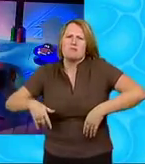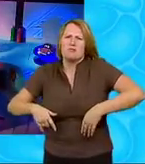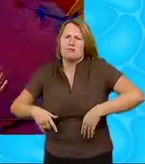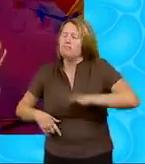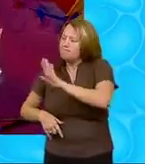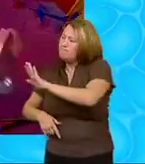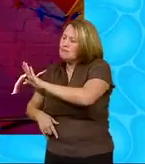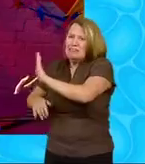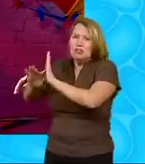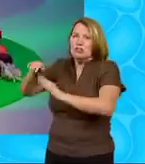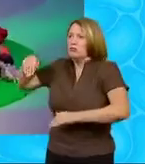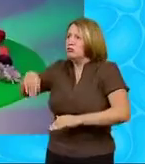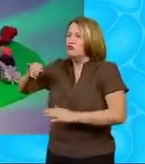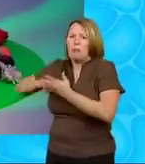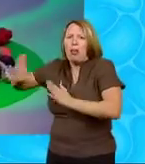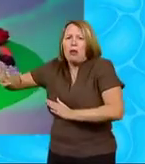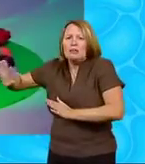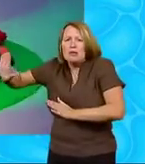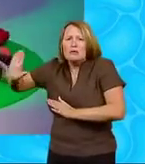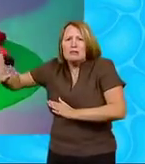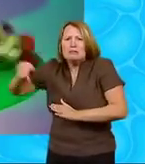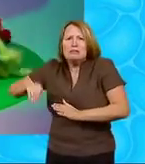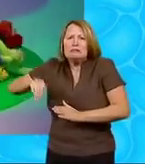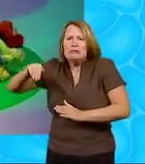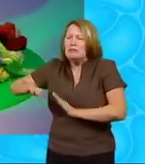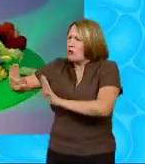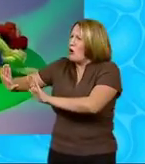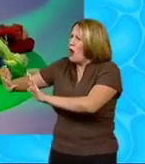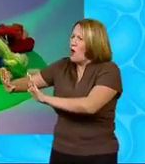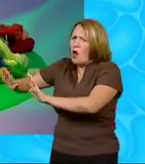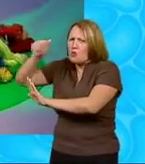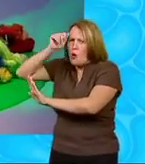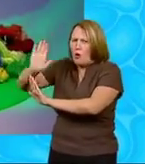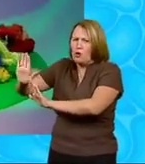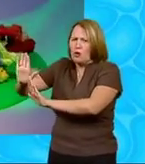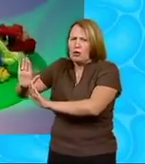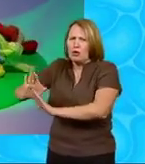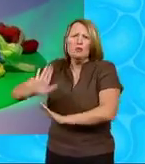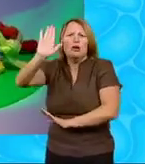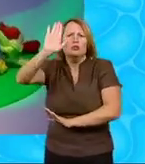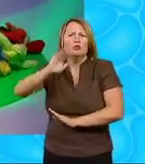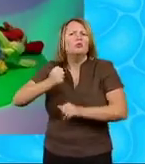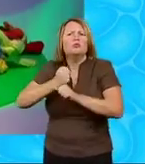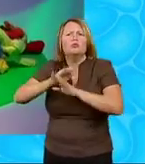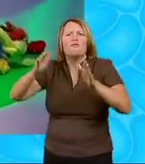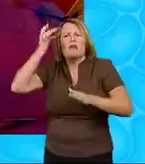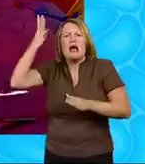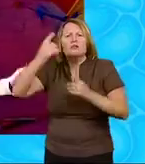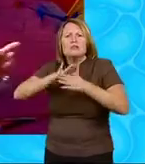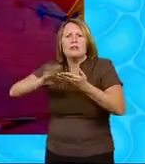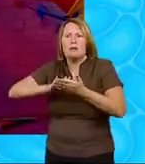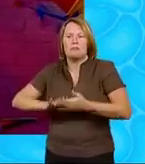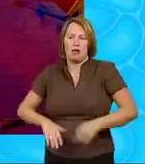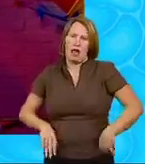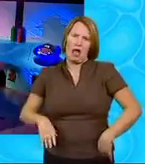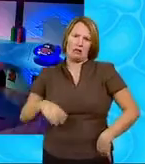sorry, Dibdab. Back to Scribble. Yes, Scribble. Yes, oh, right, go. Okay. Doodle, don't forget to tidy up. That's what we were